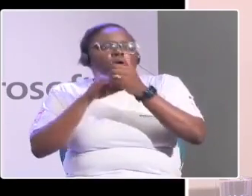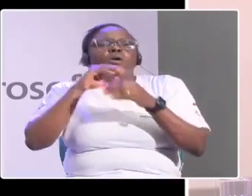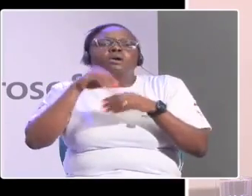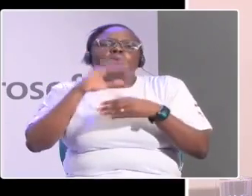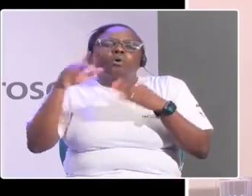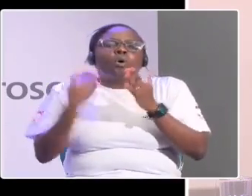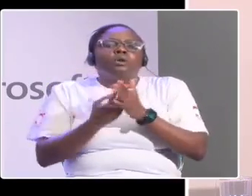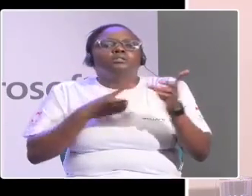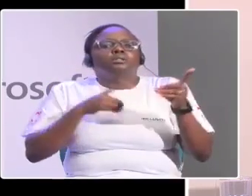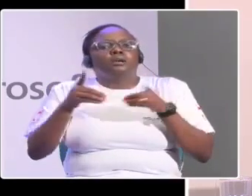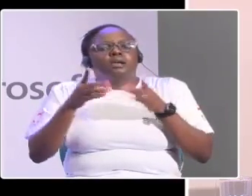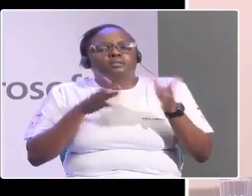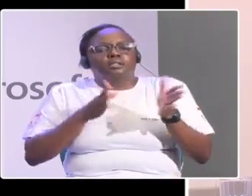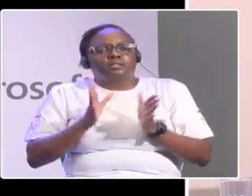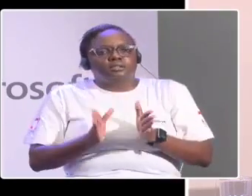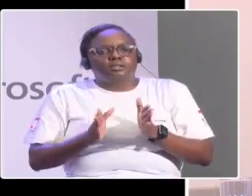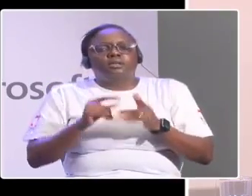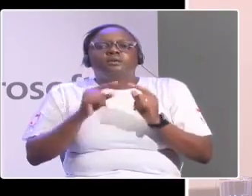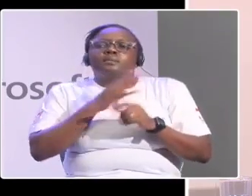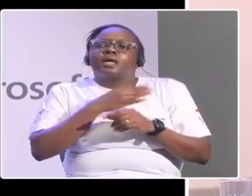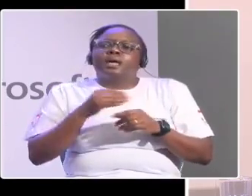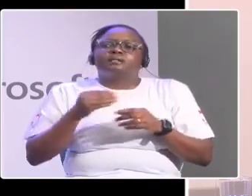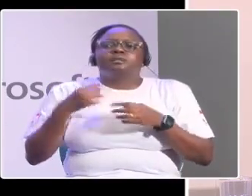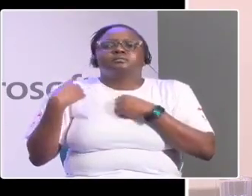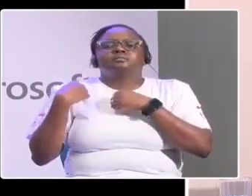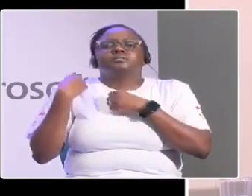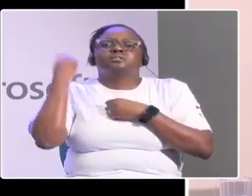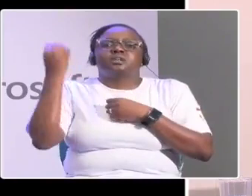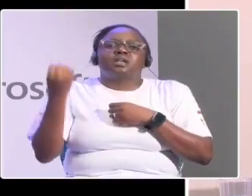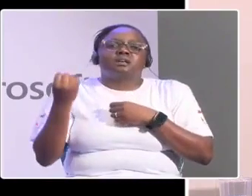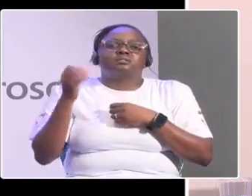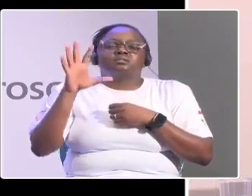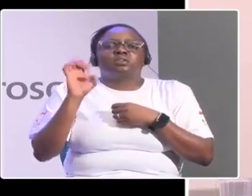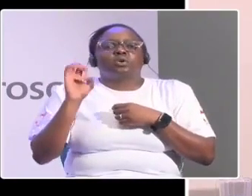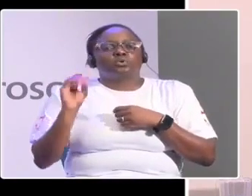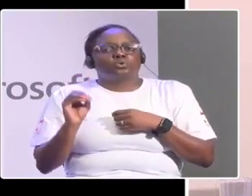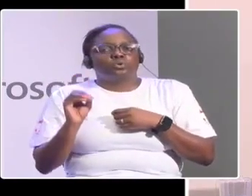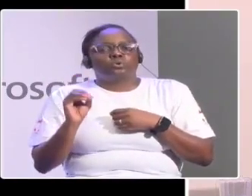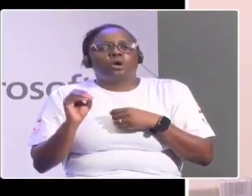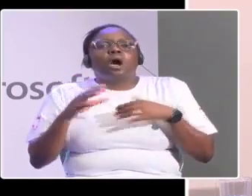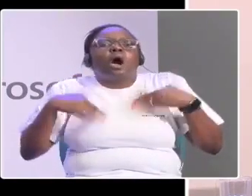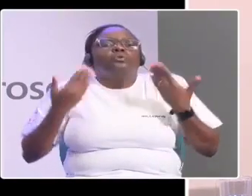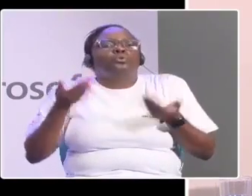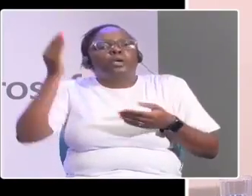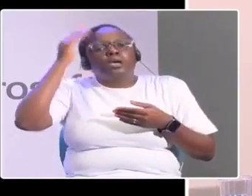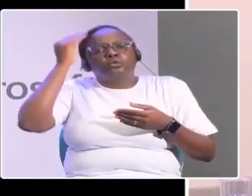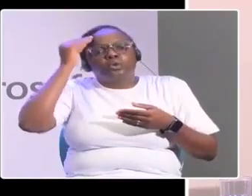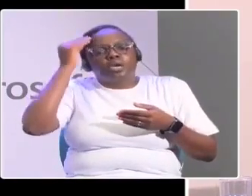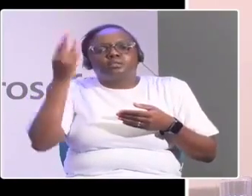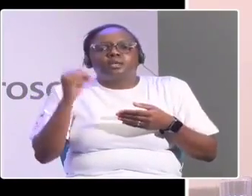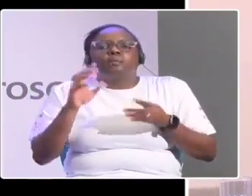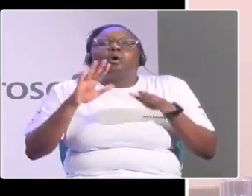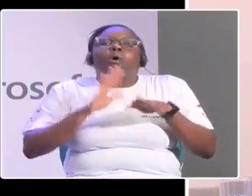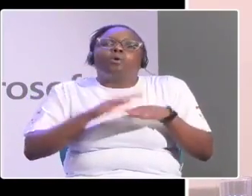our directors, our vice presidents, our senior vice presidents, and our CEO? How do we educate them on what the challenges